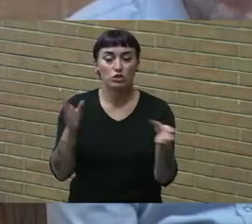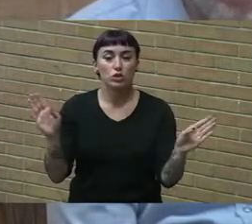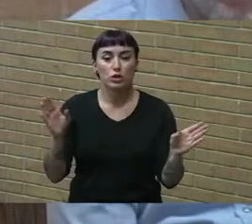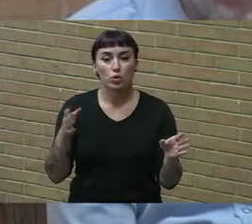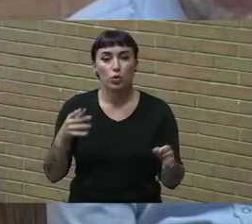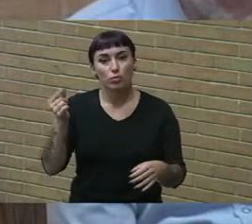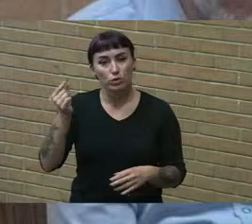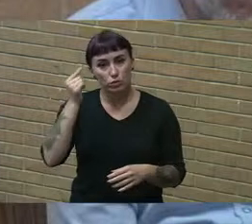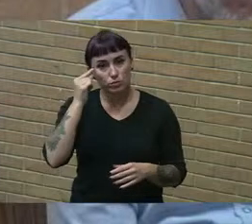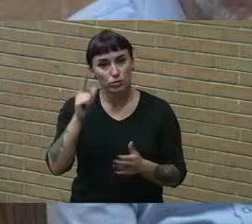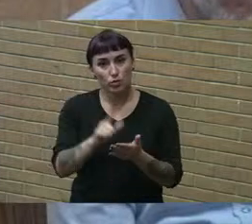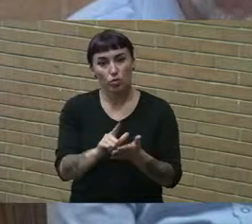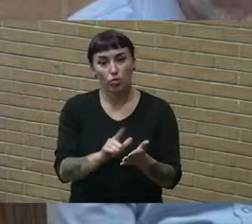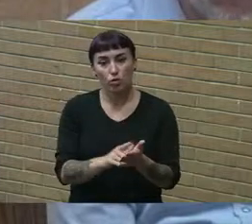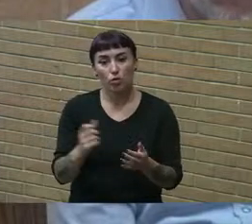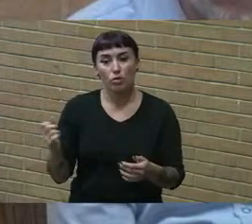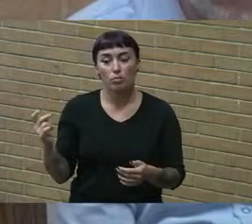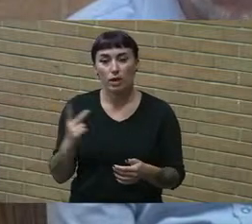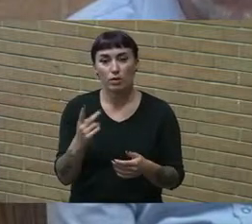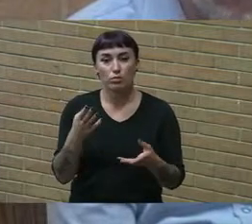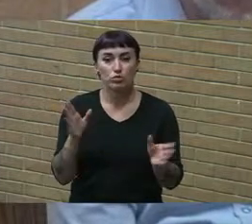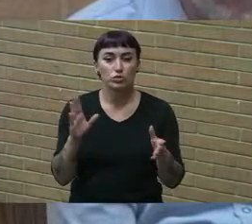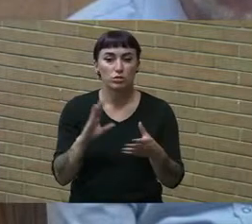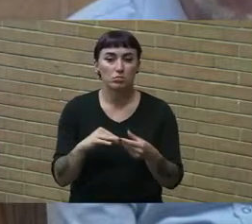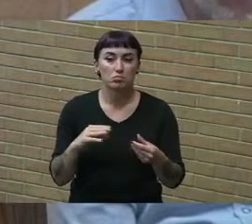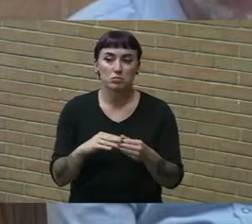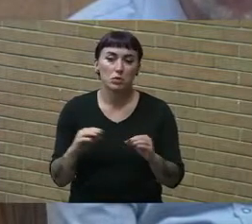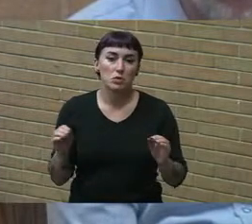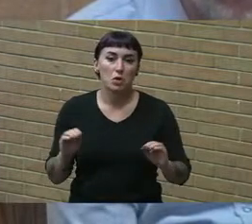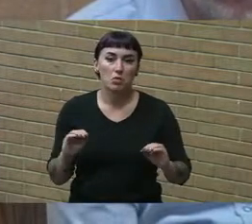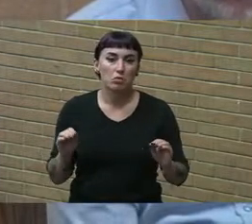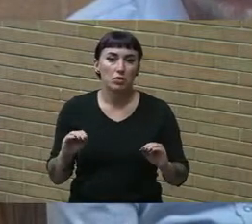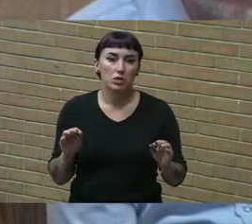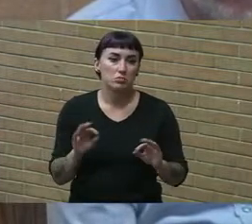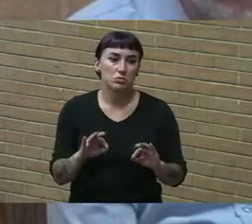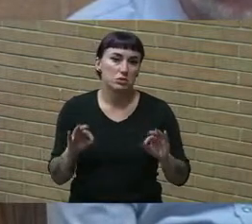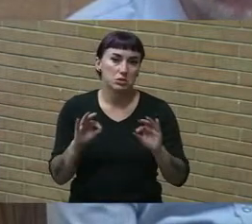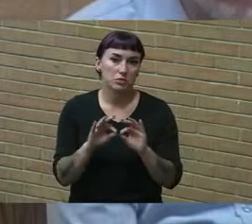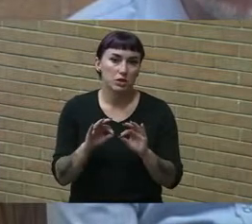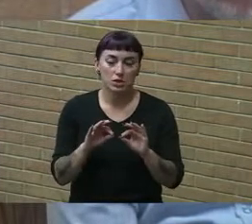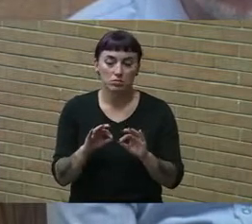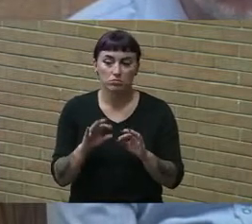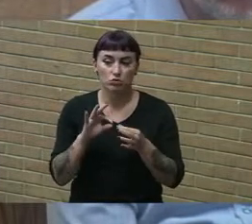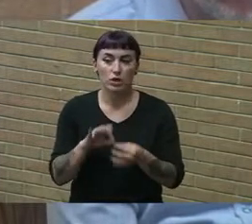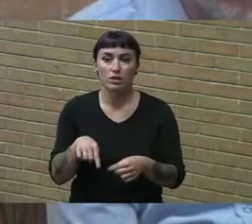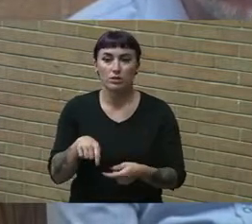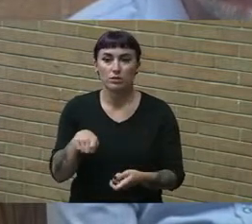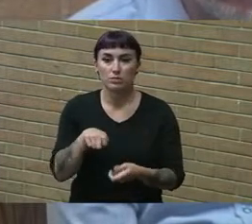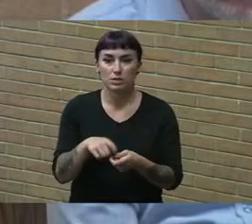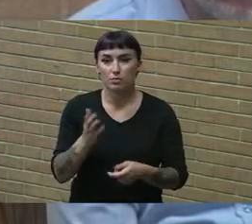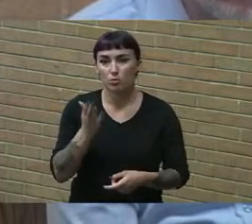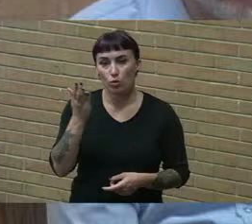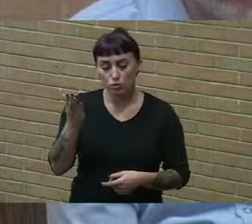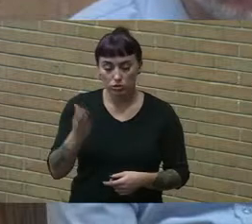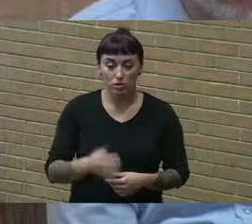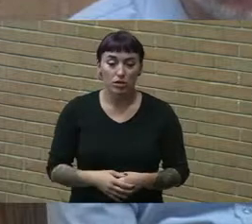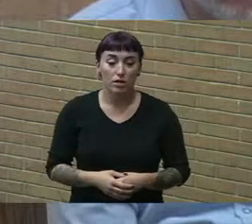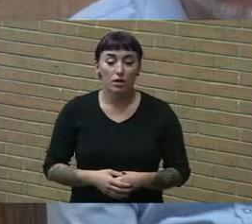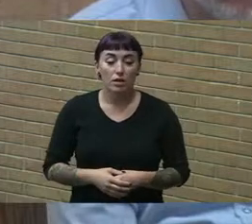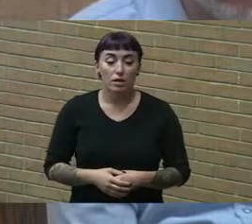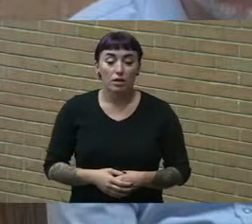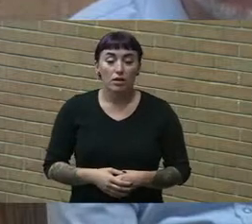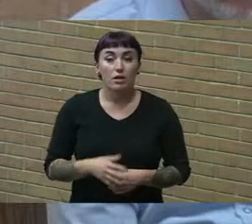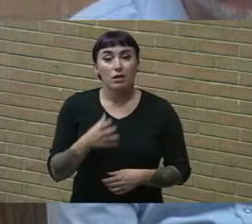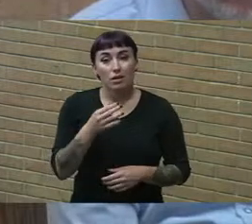law, who came back with generic comments, nothing of note relative to this particular proposal. And